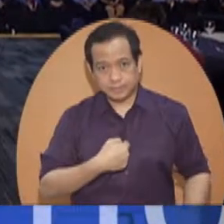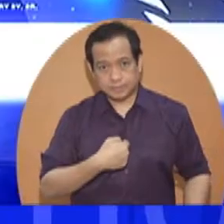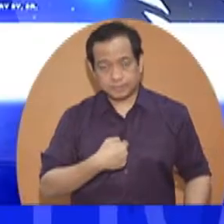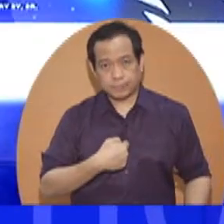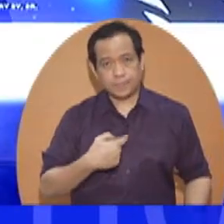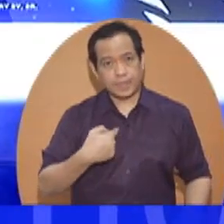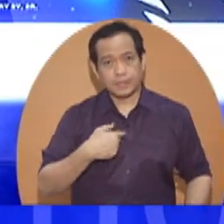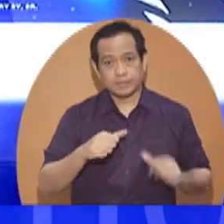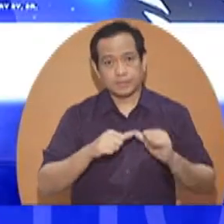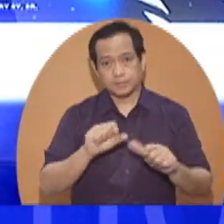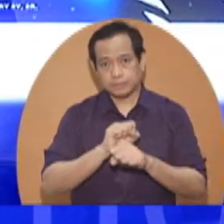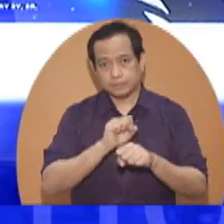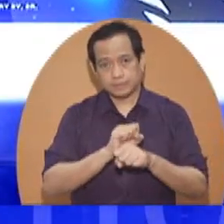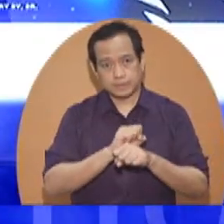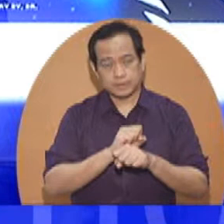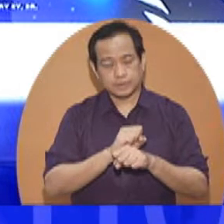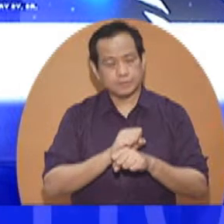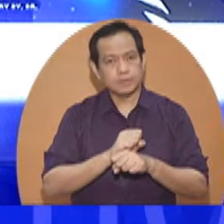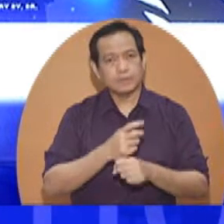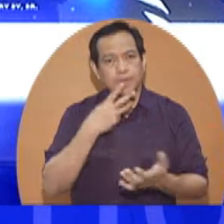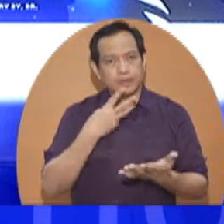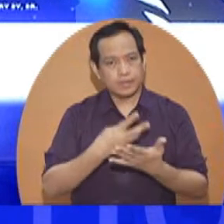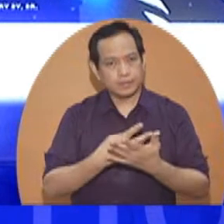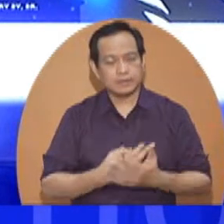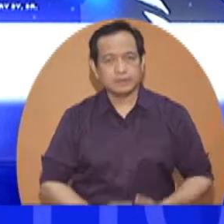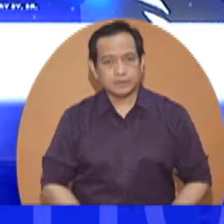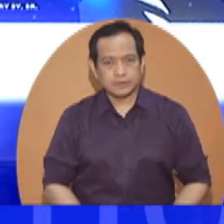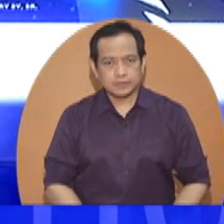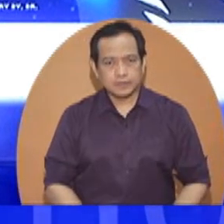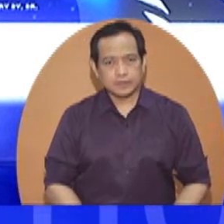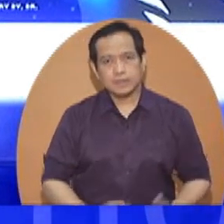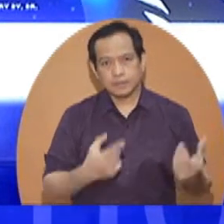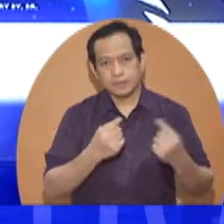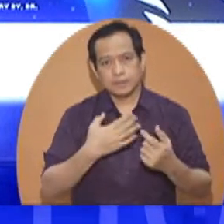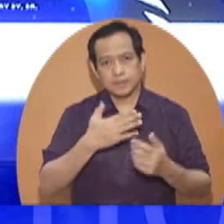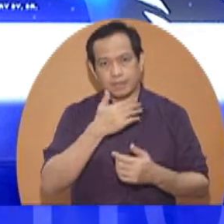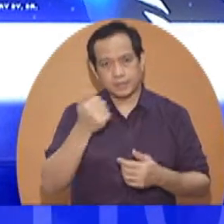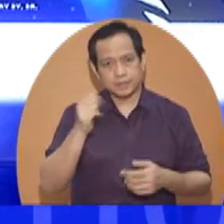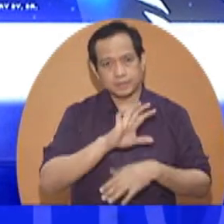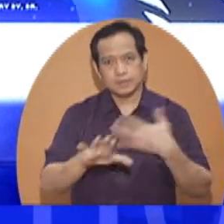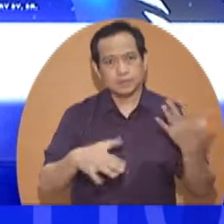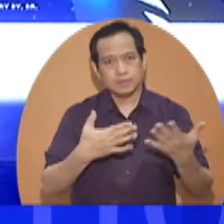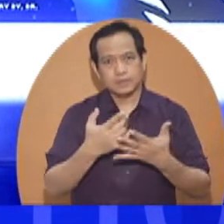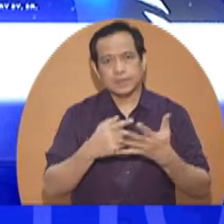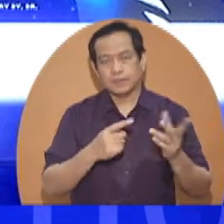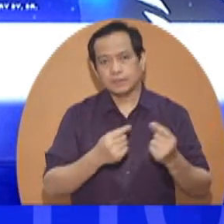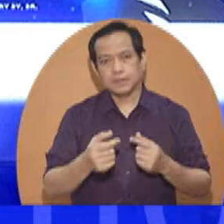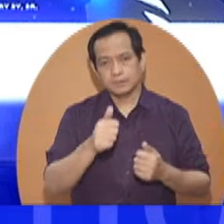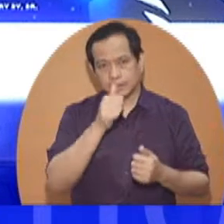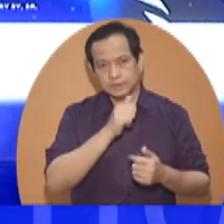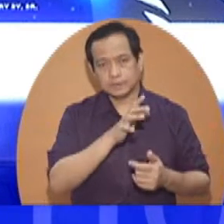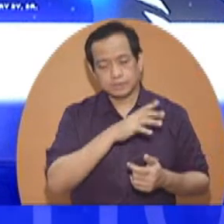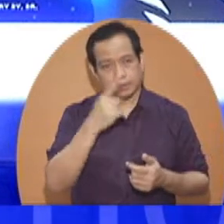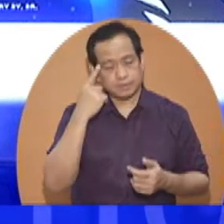me. I will continually work hard and do my best in all undertakings